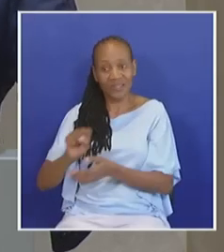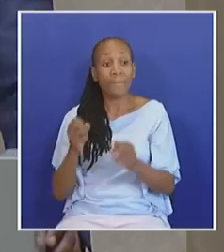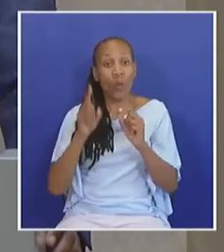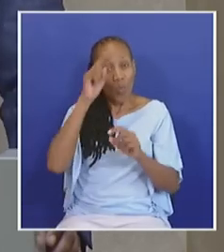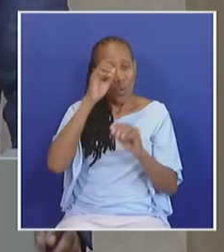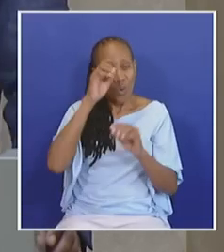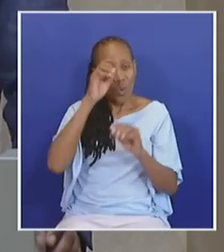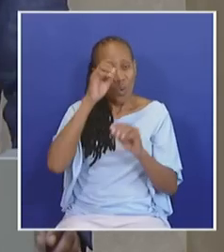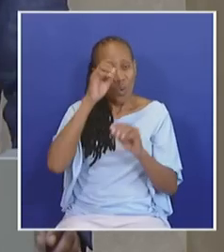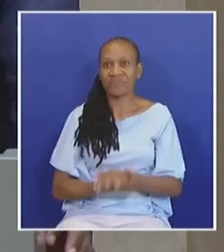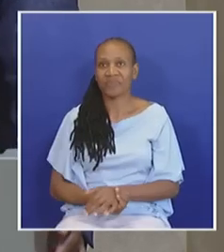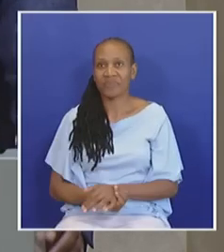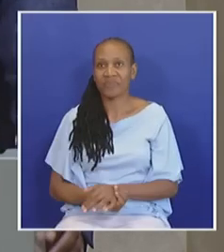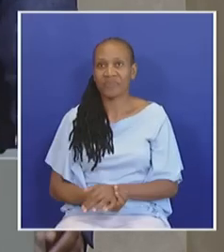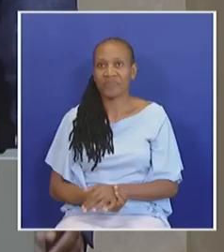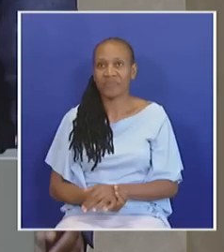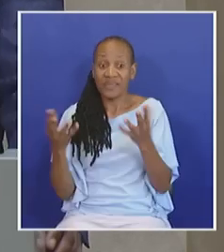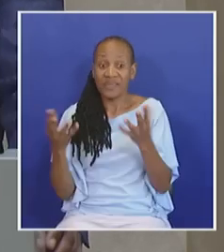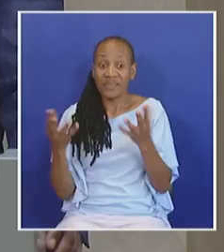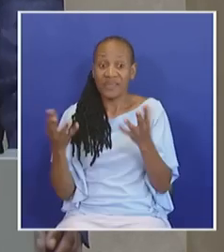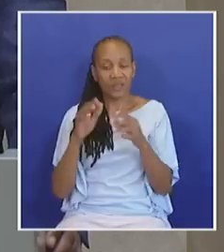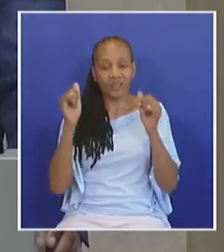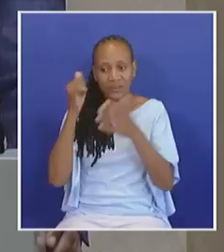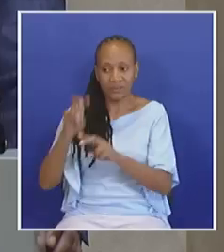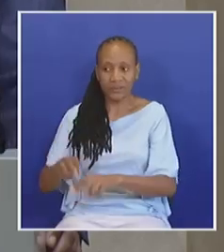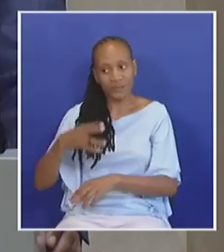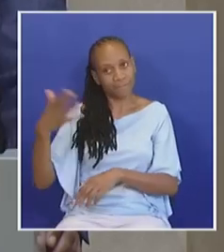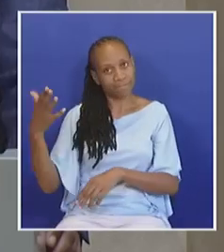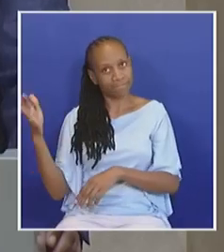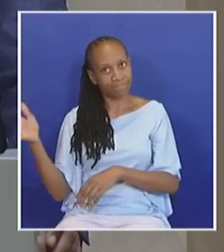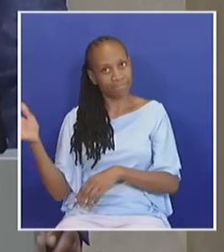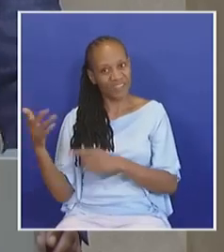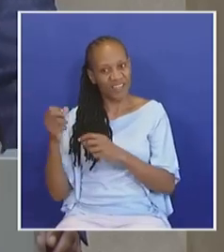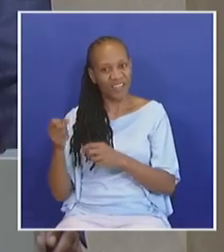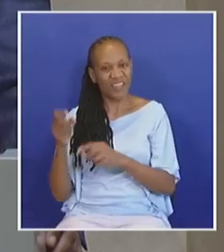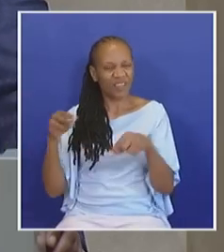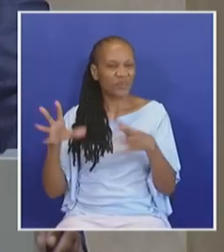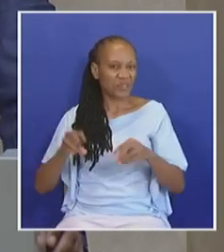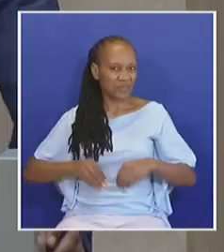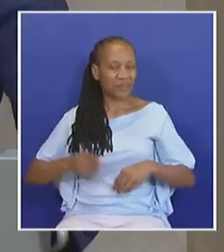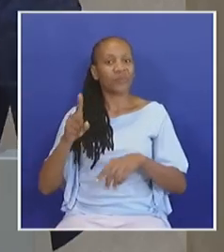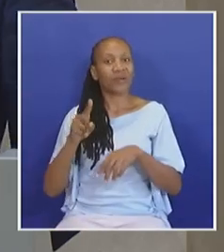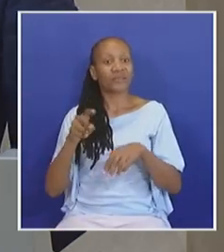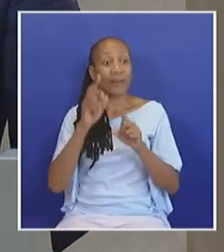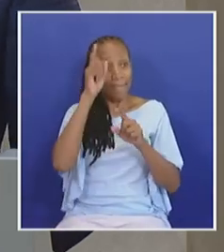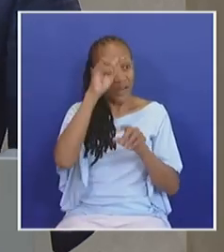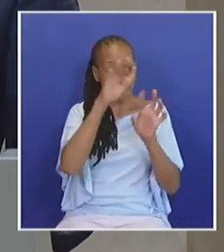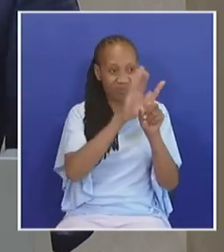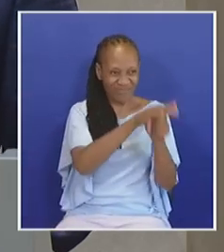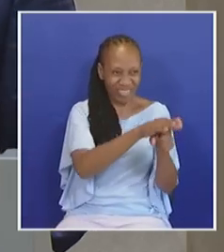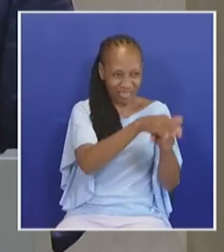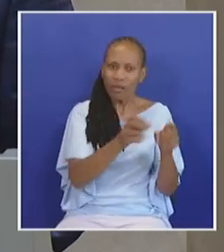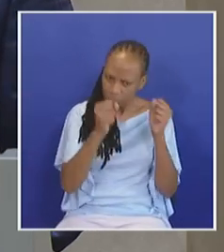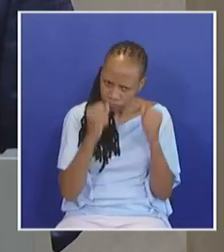However, many on the right are ideologically driven to deny the empirical fact that racism against blacks exists,